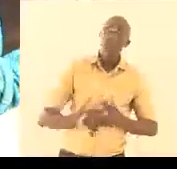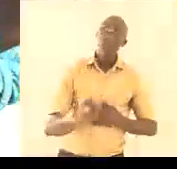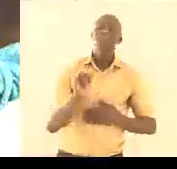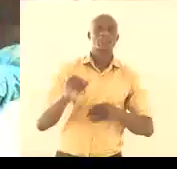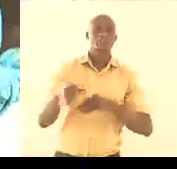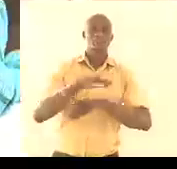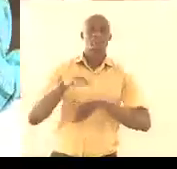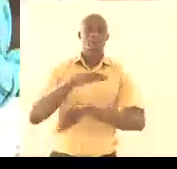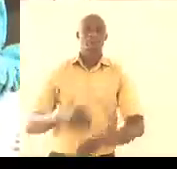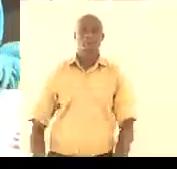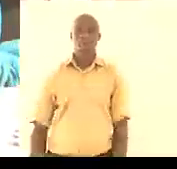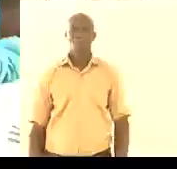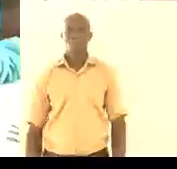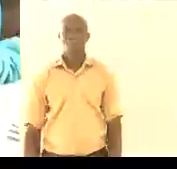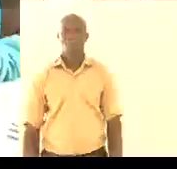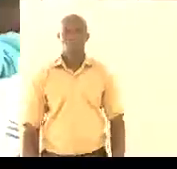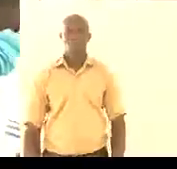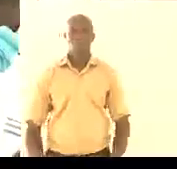over.